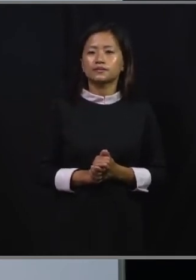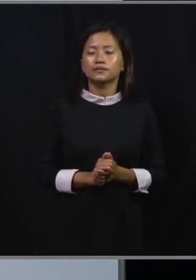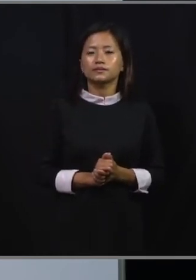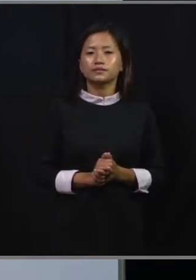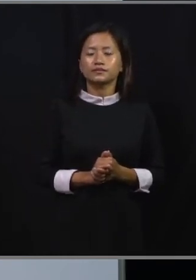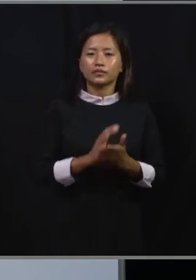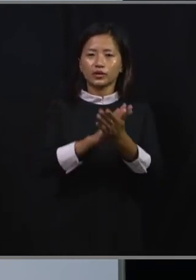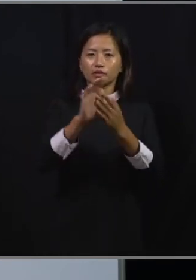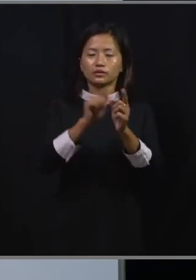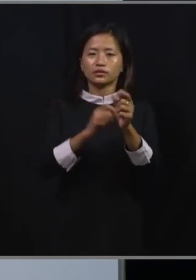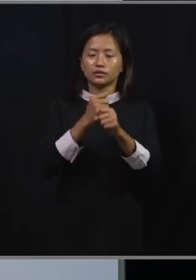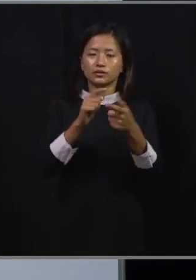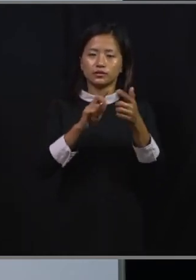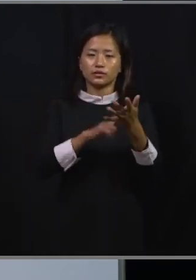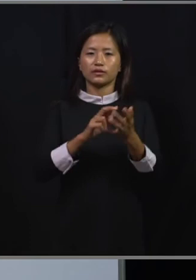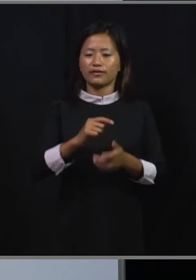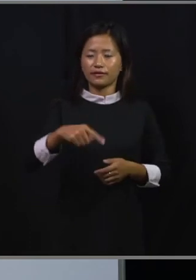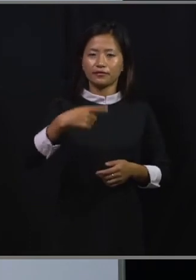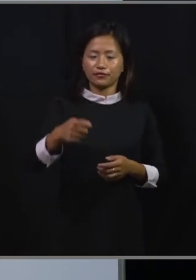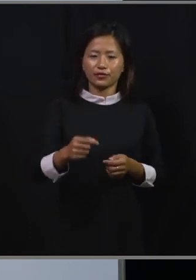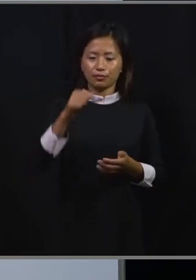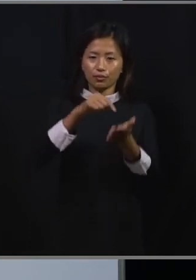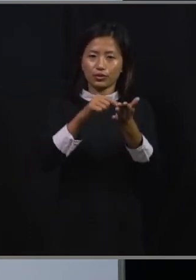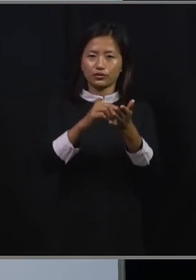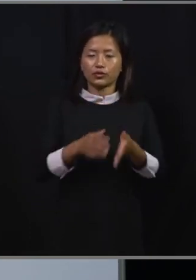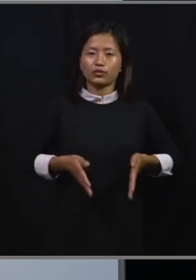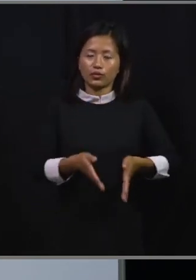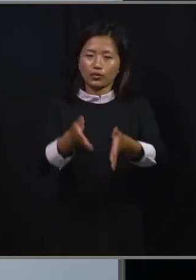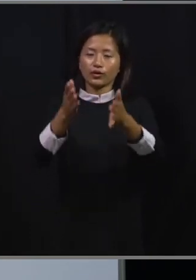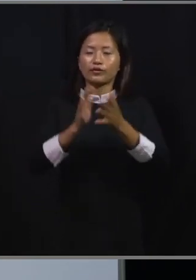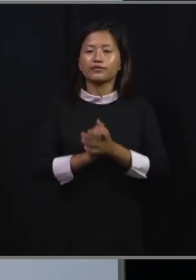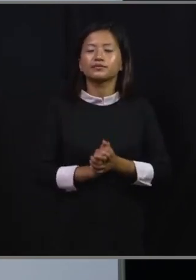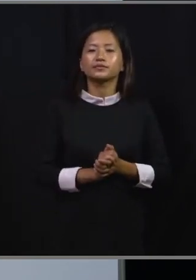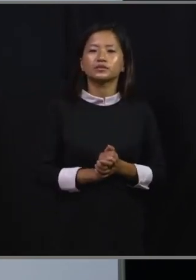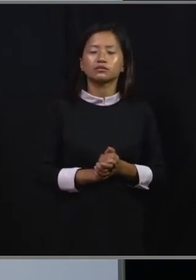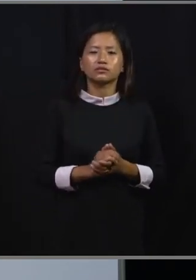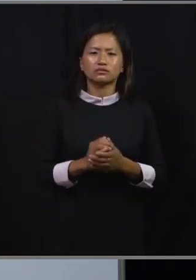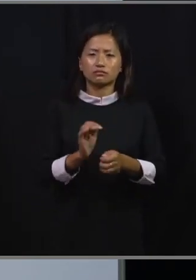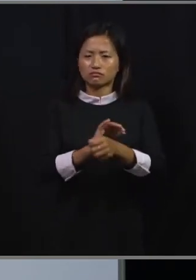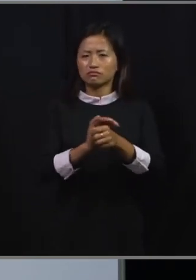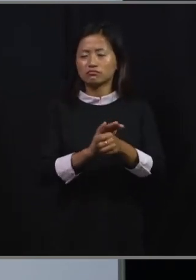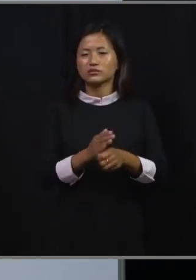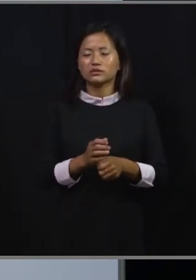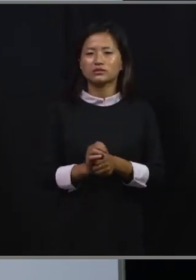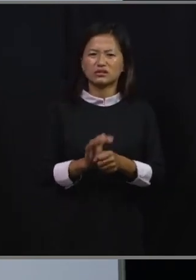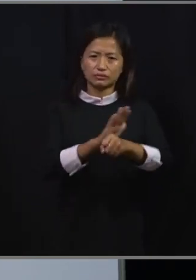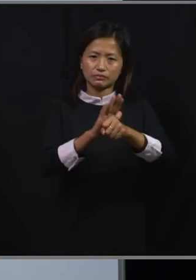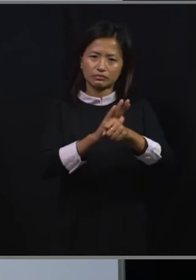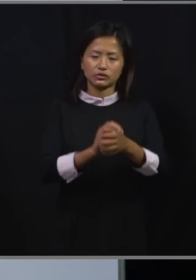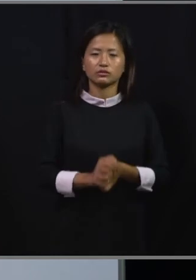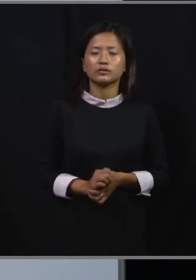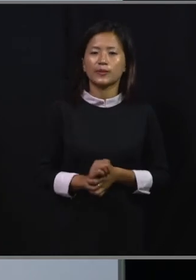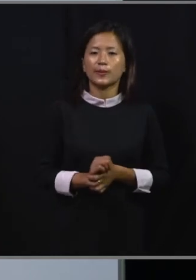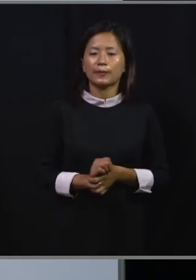so Heisens principle states that every point on the wavefront is a new source of disturbance which propagates with the same speed